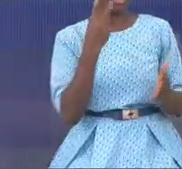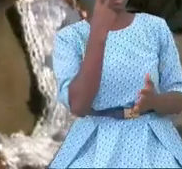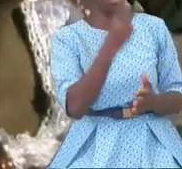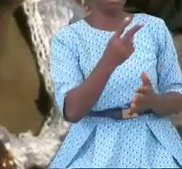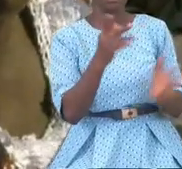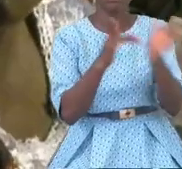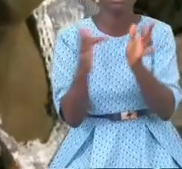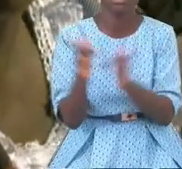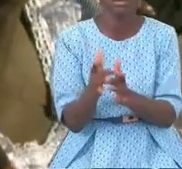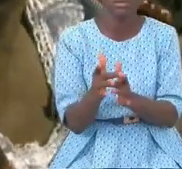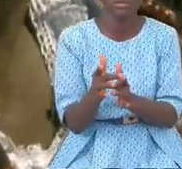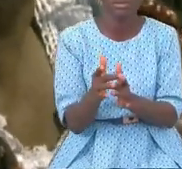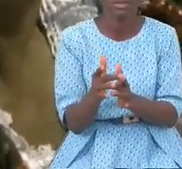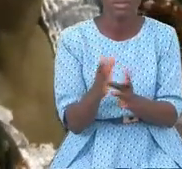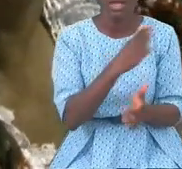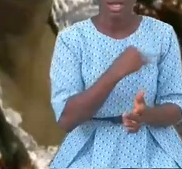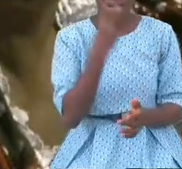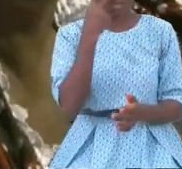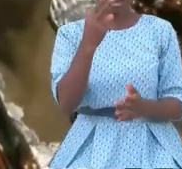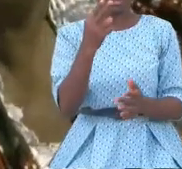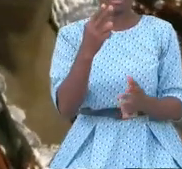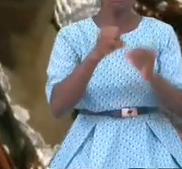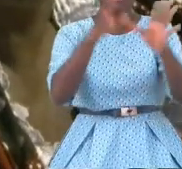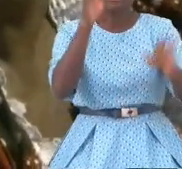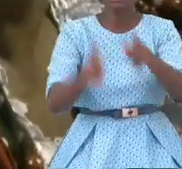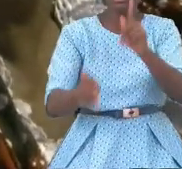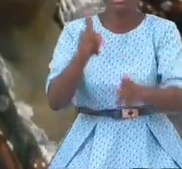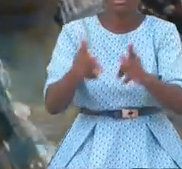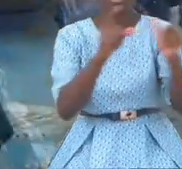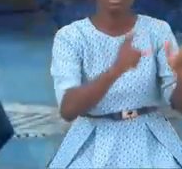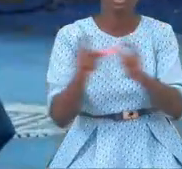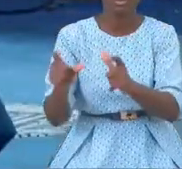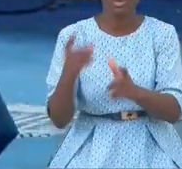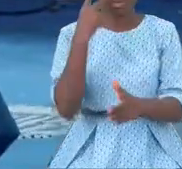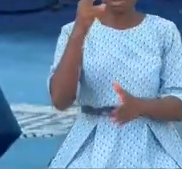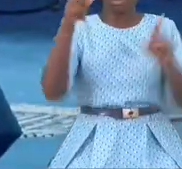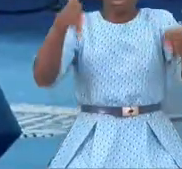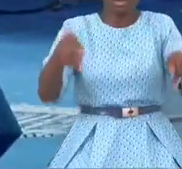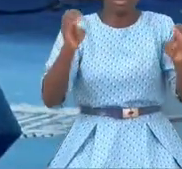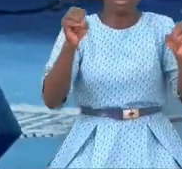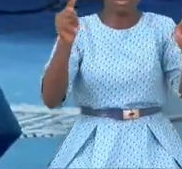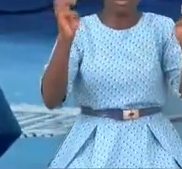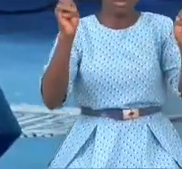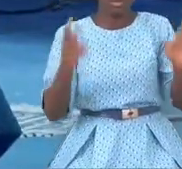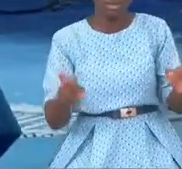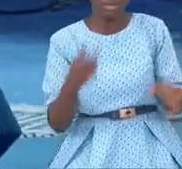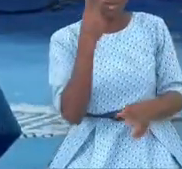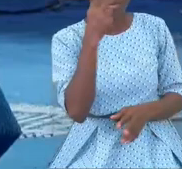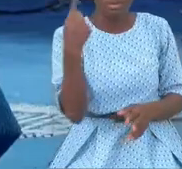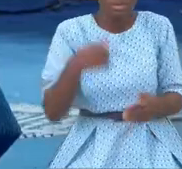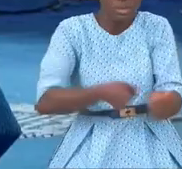and he saw the disciples. If he looked back a few steps, he would see the garment